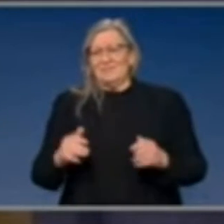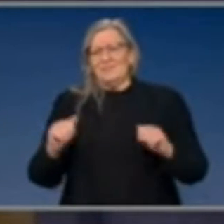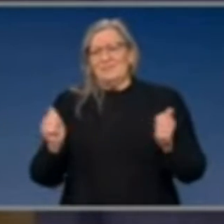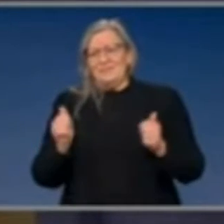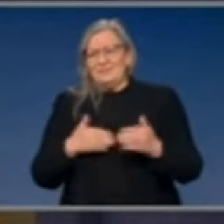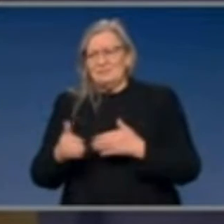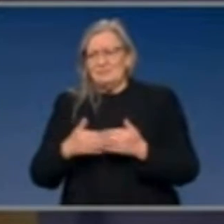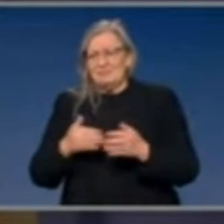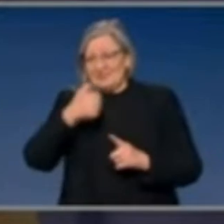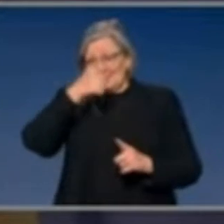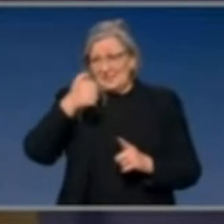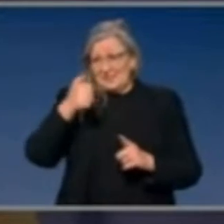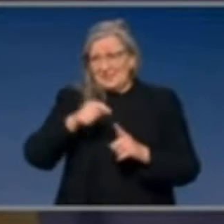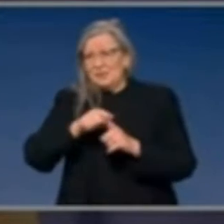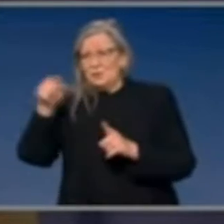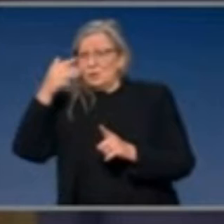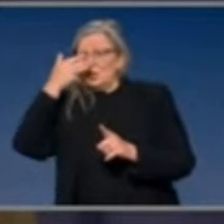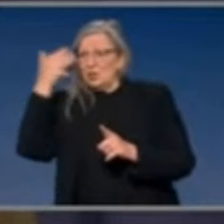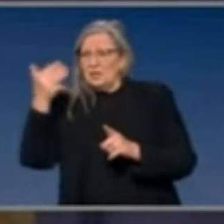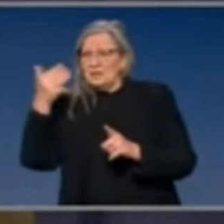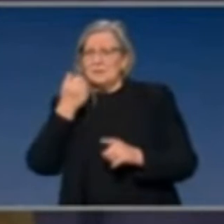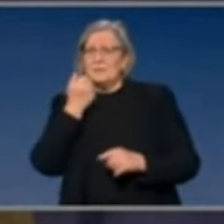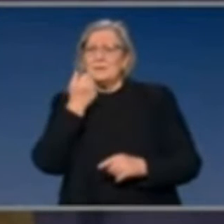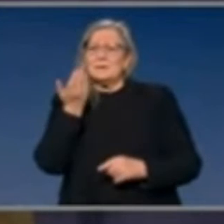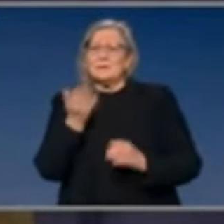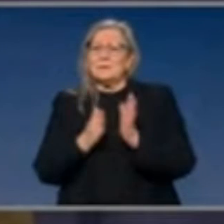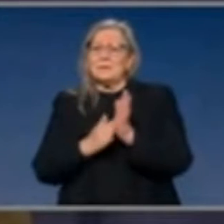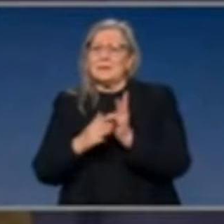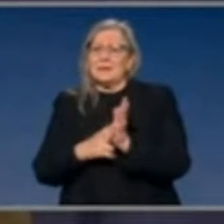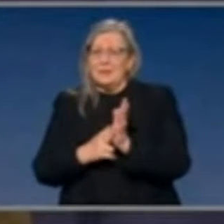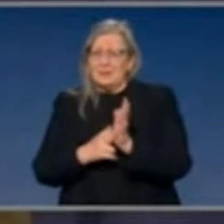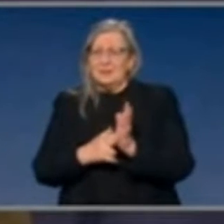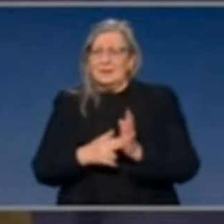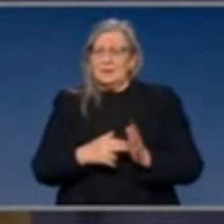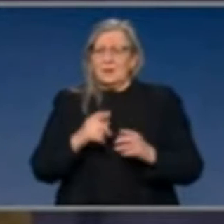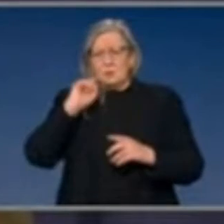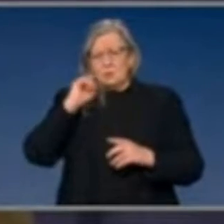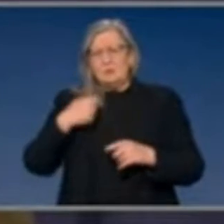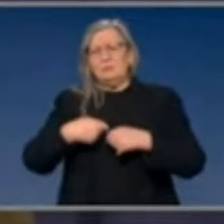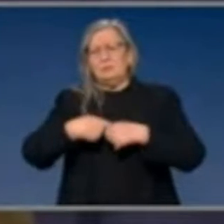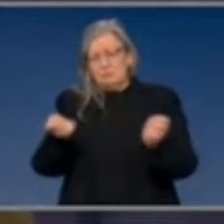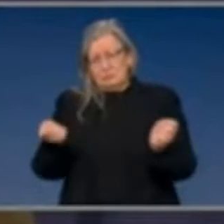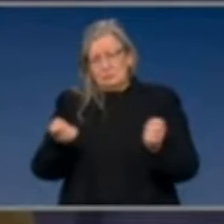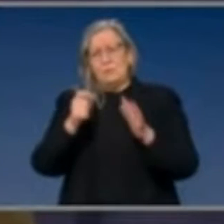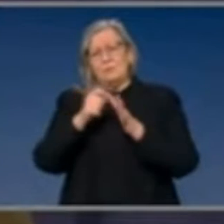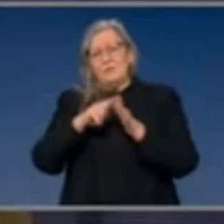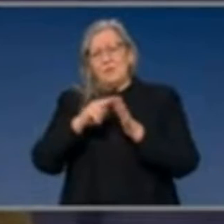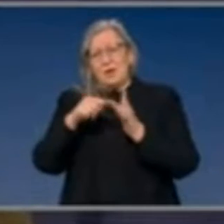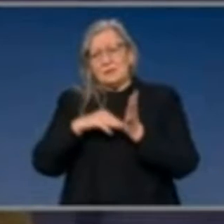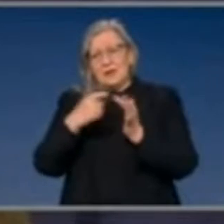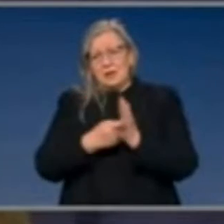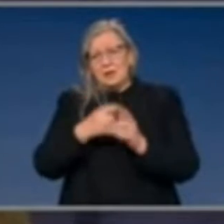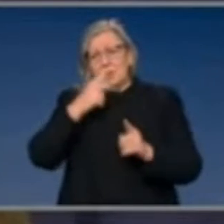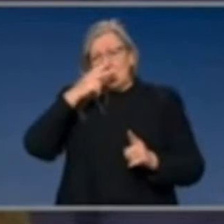included from Monday. And of course, previously we have made Pfizer available to the 12 to 15-year-olds with other